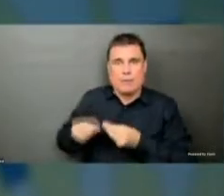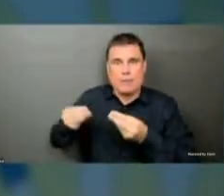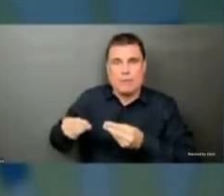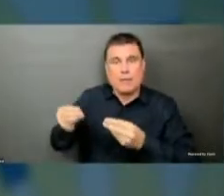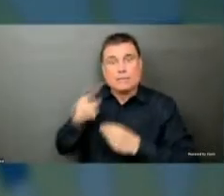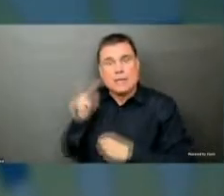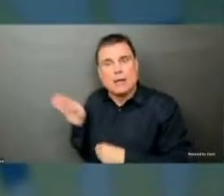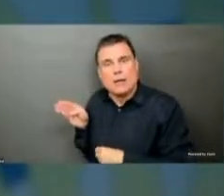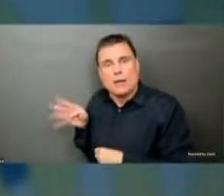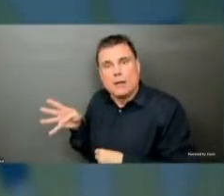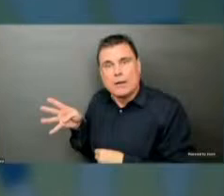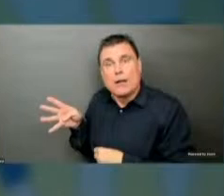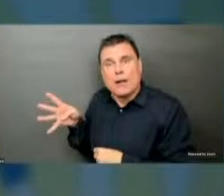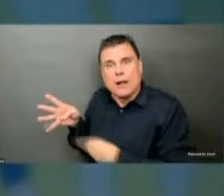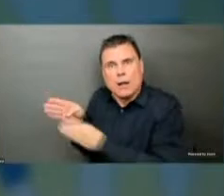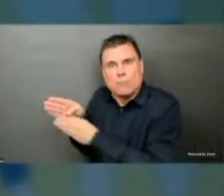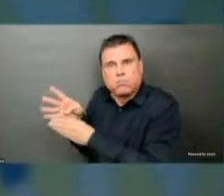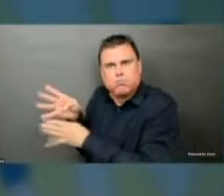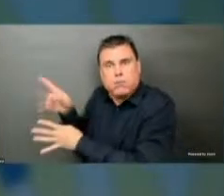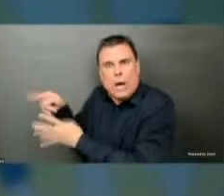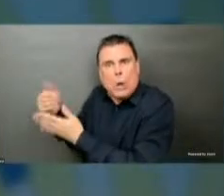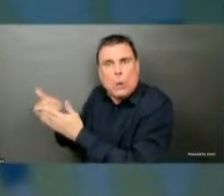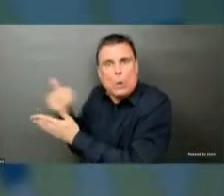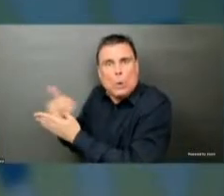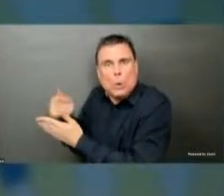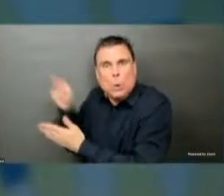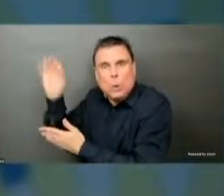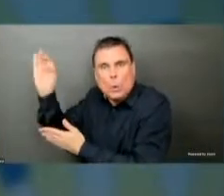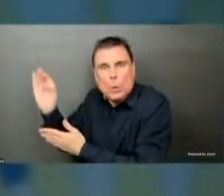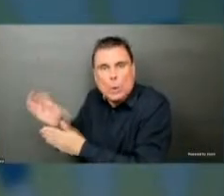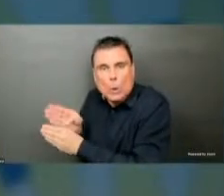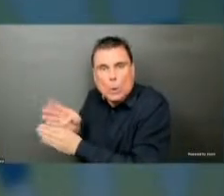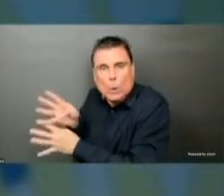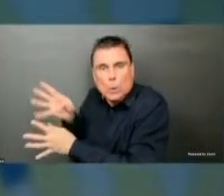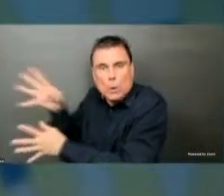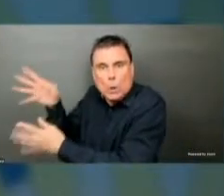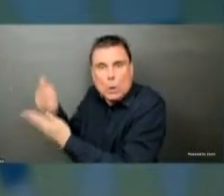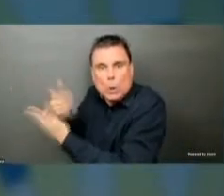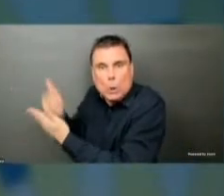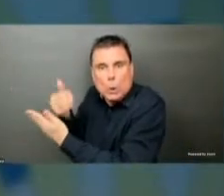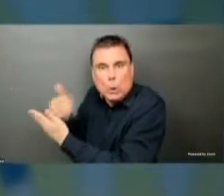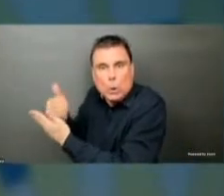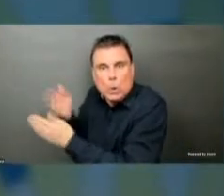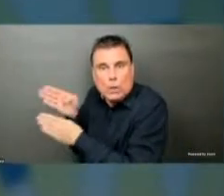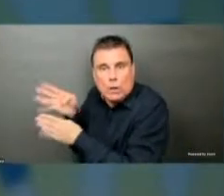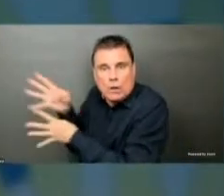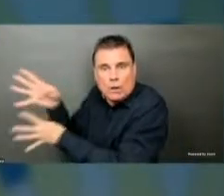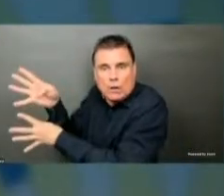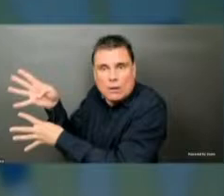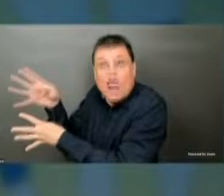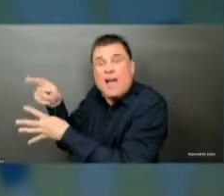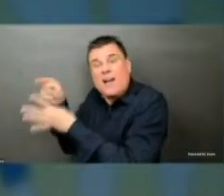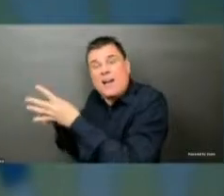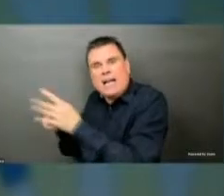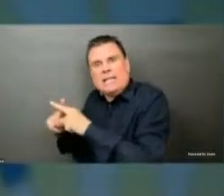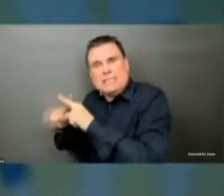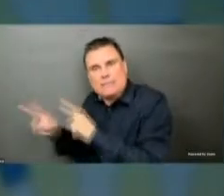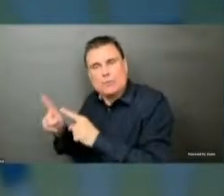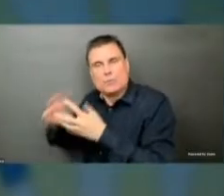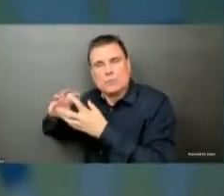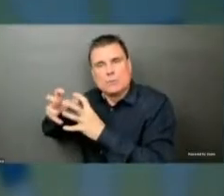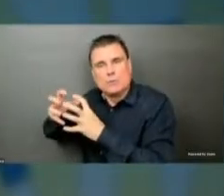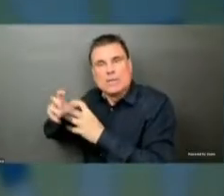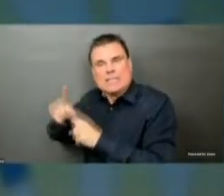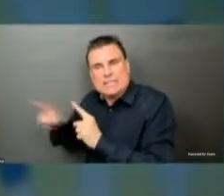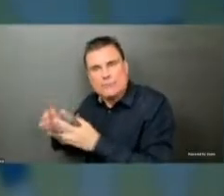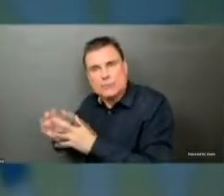and sisters compared to cousins that are on a different branch of this tree. And this is all of the whole genome sequencing that we've